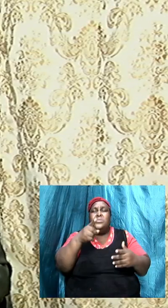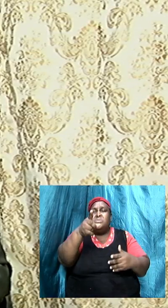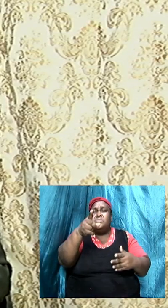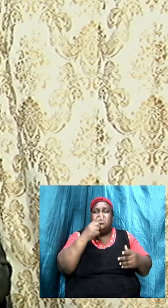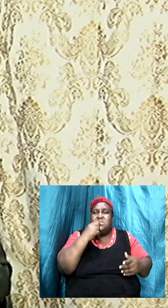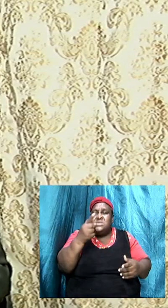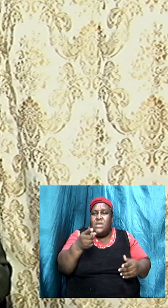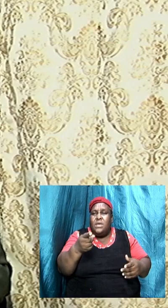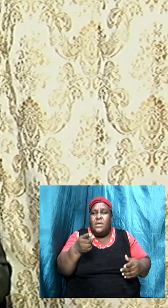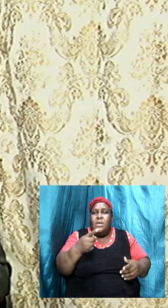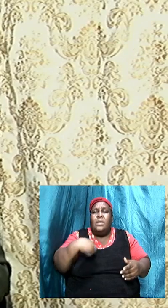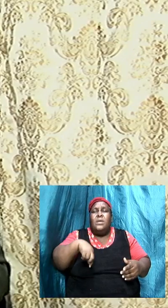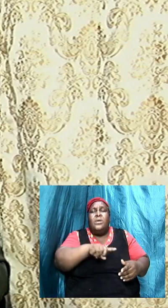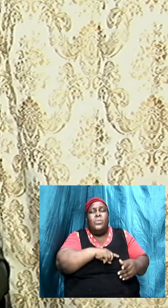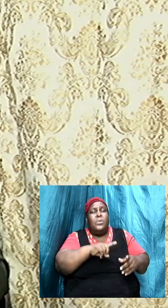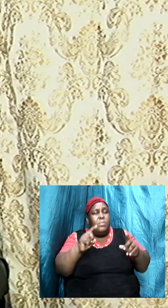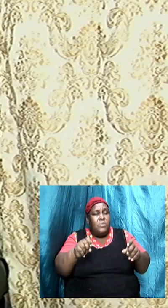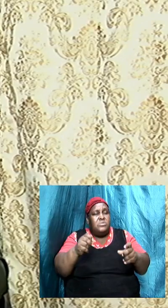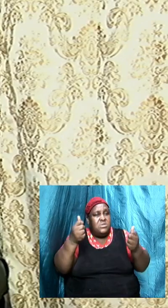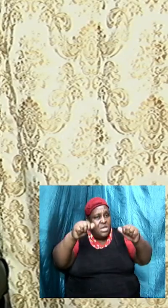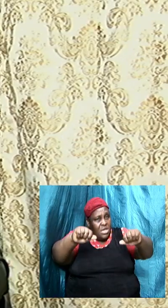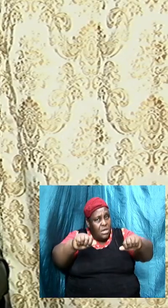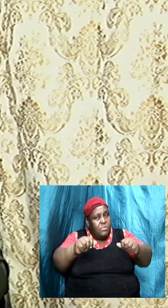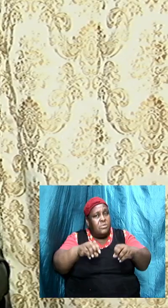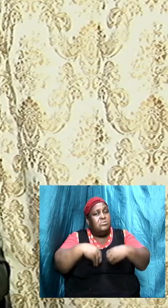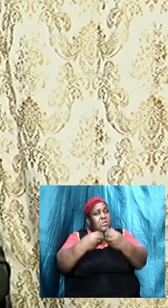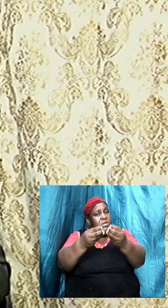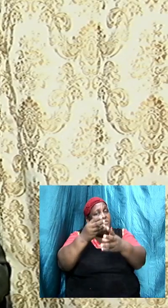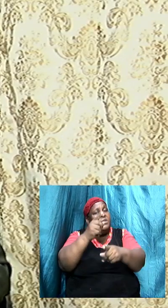We should be able to give an answer. Are you